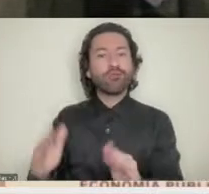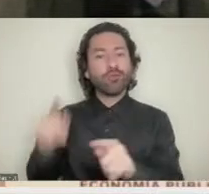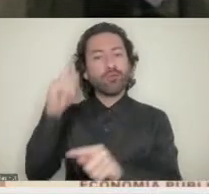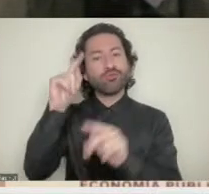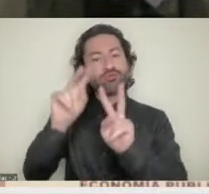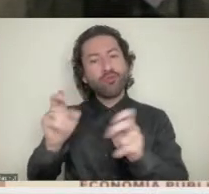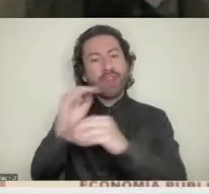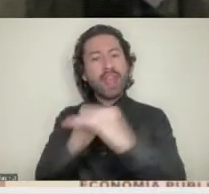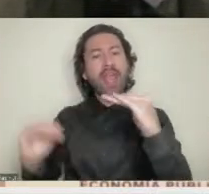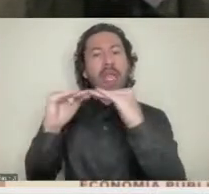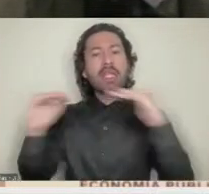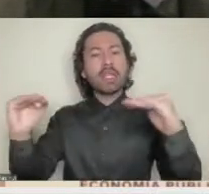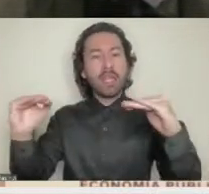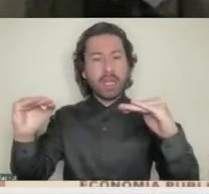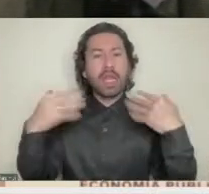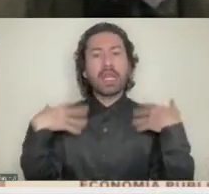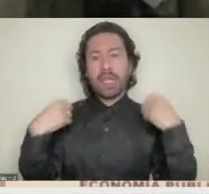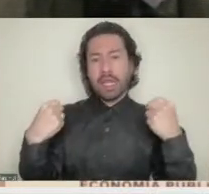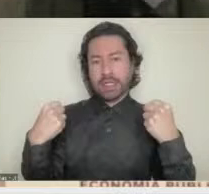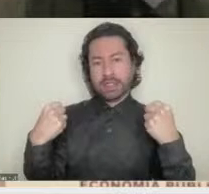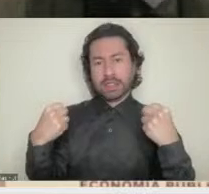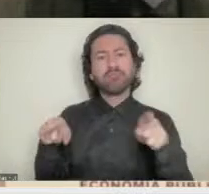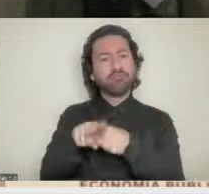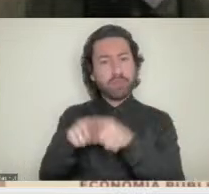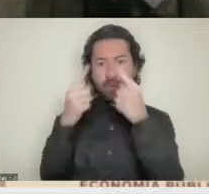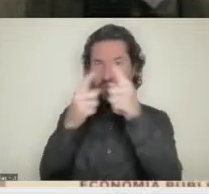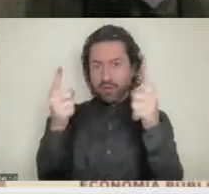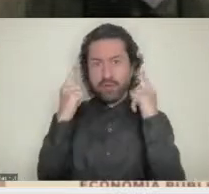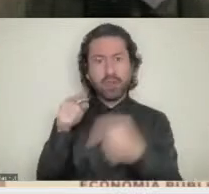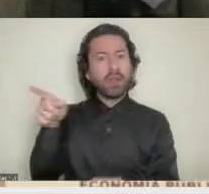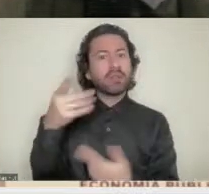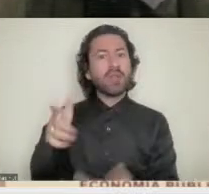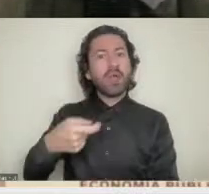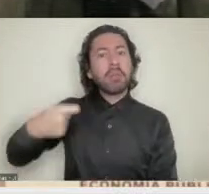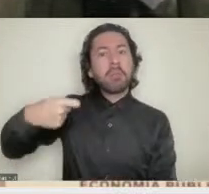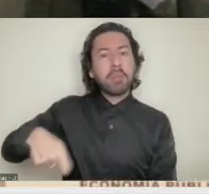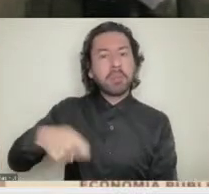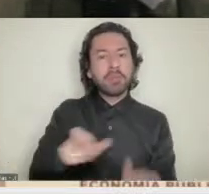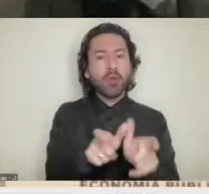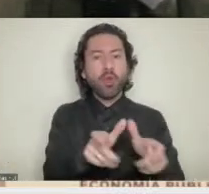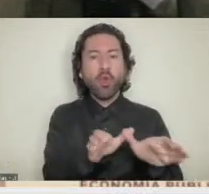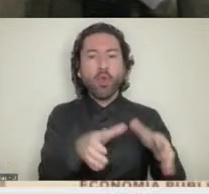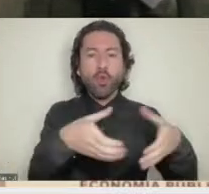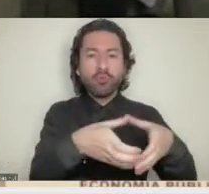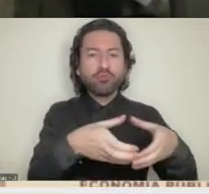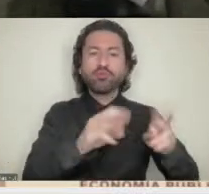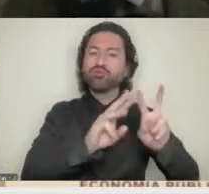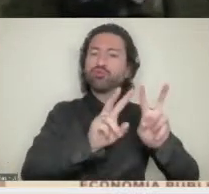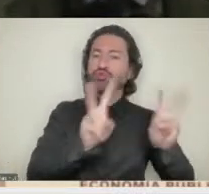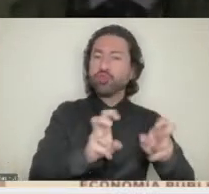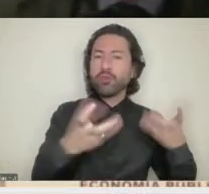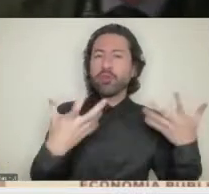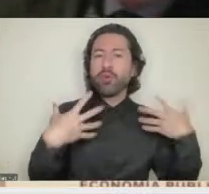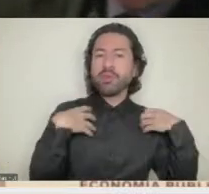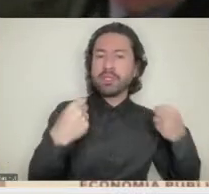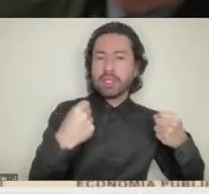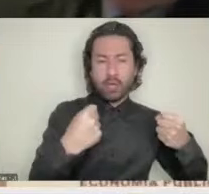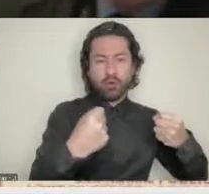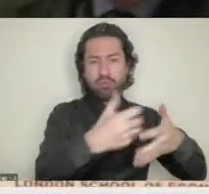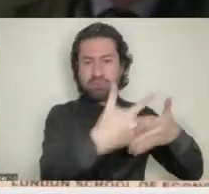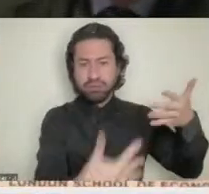director of the Institute of Health Equity at that same university. He has presided over the Social Determinants in